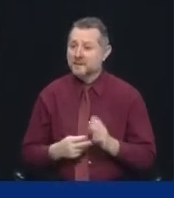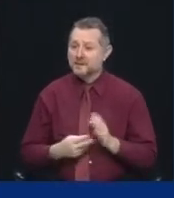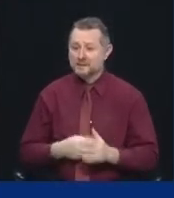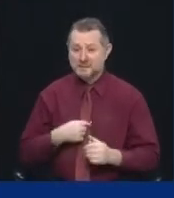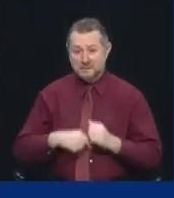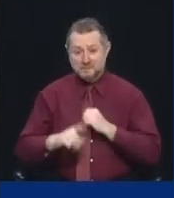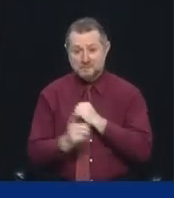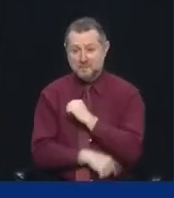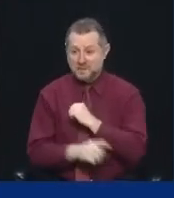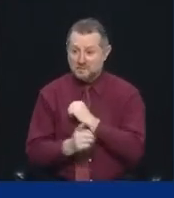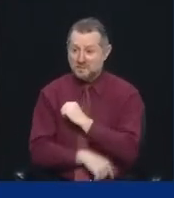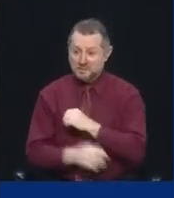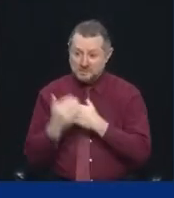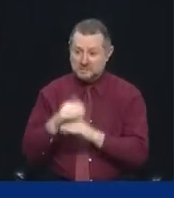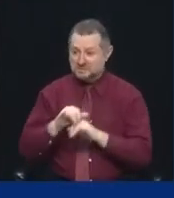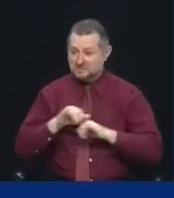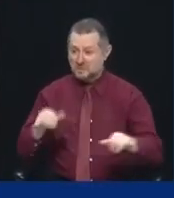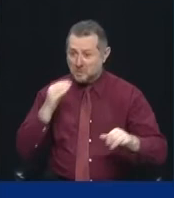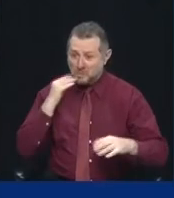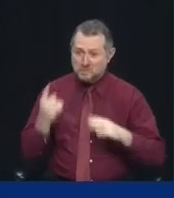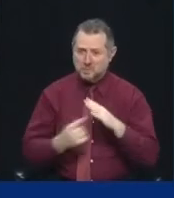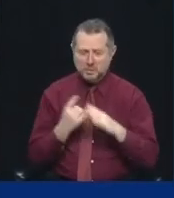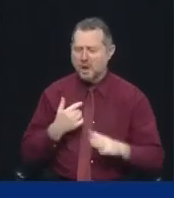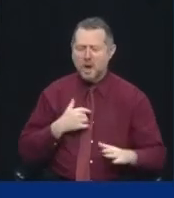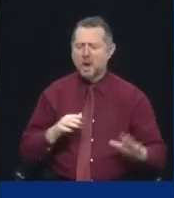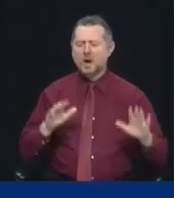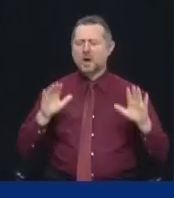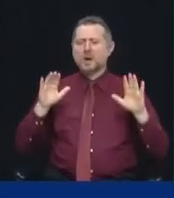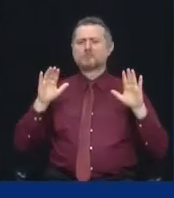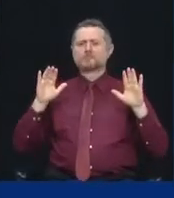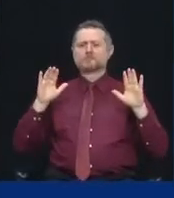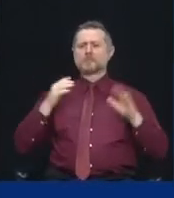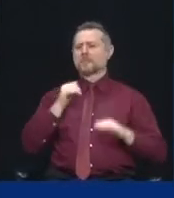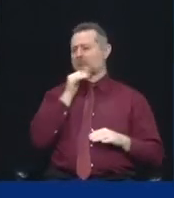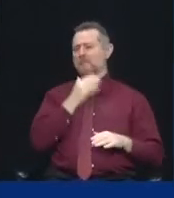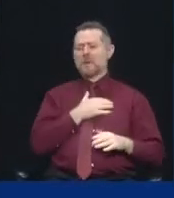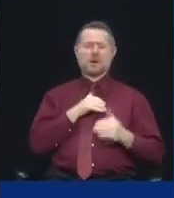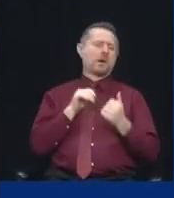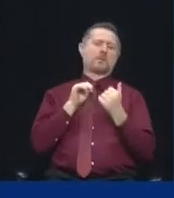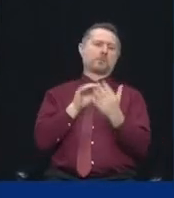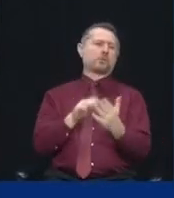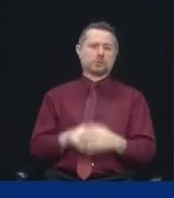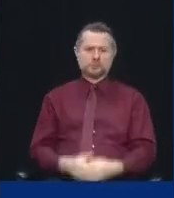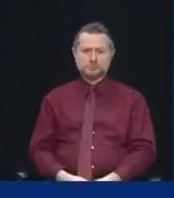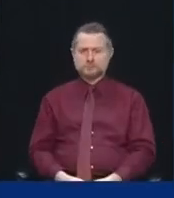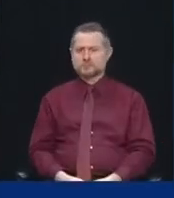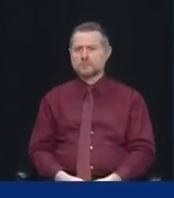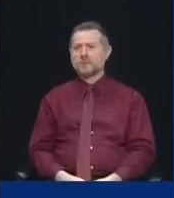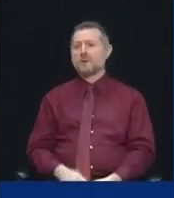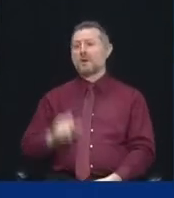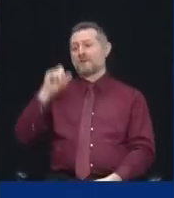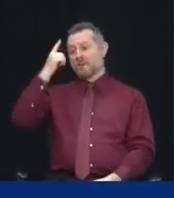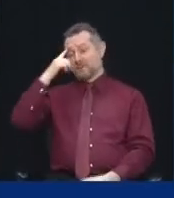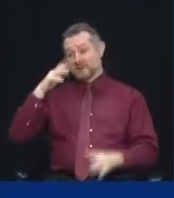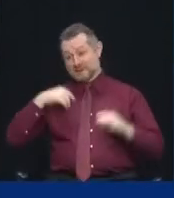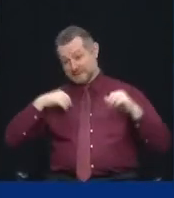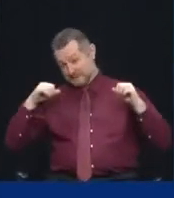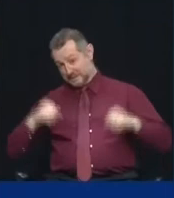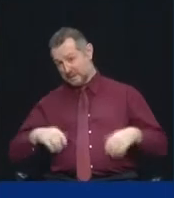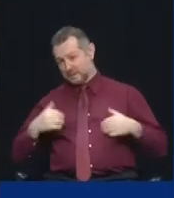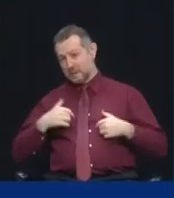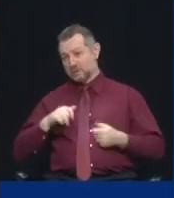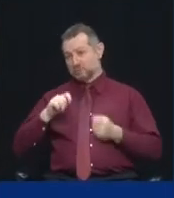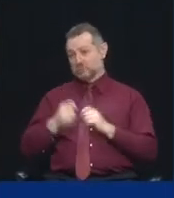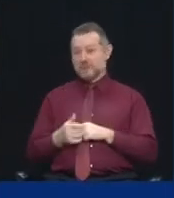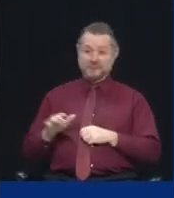approach. I don't know, I don't believe that government is going to fundamentally change